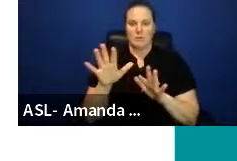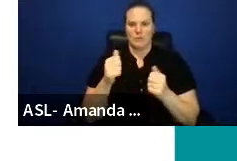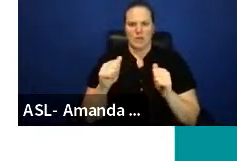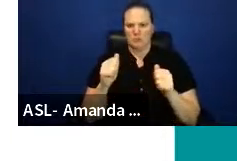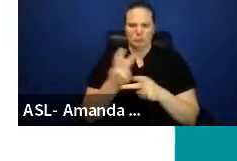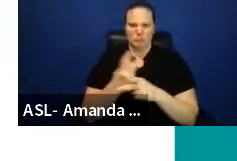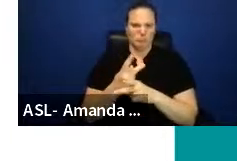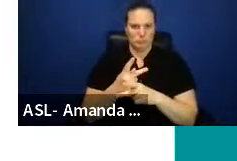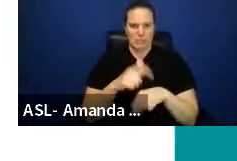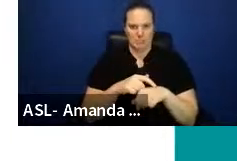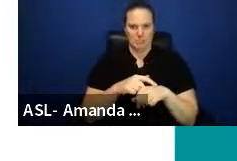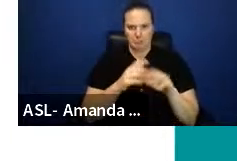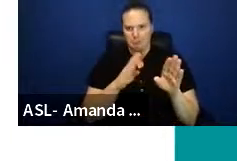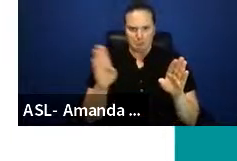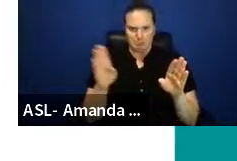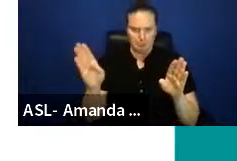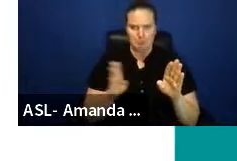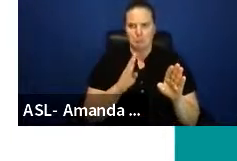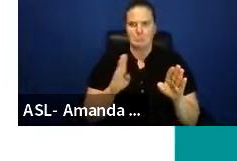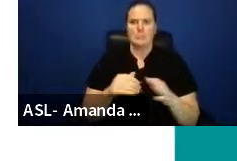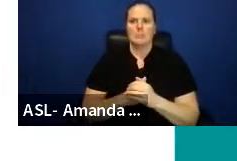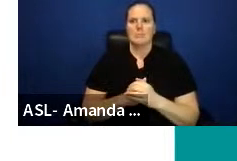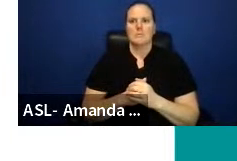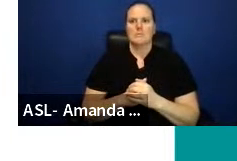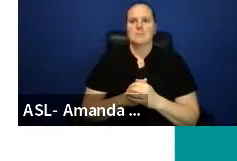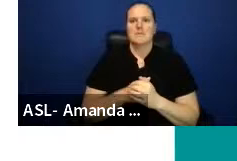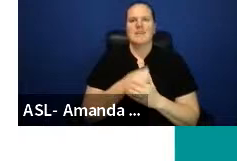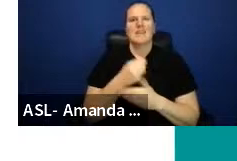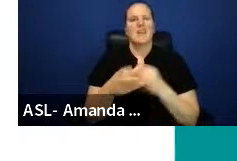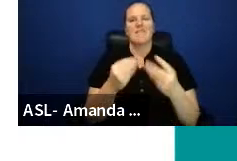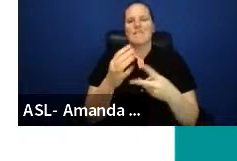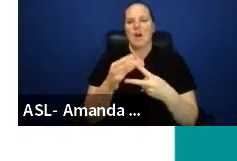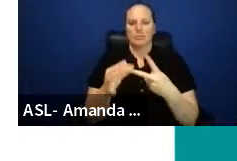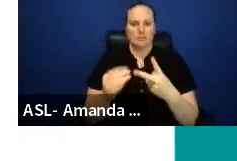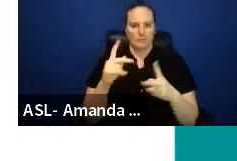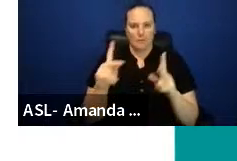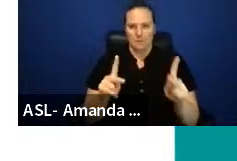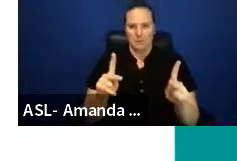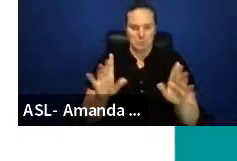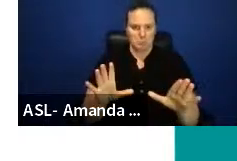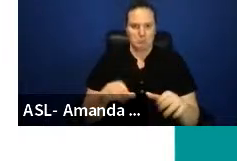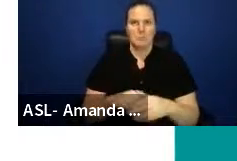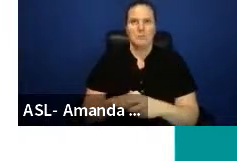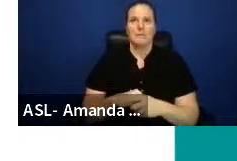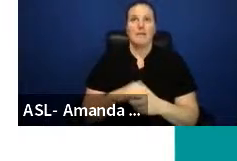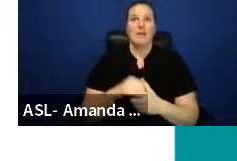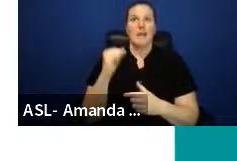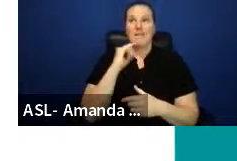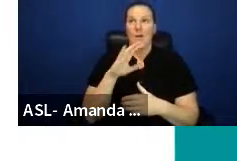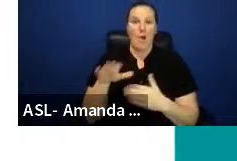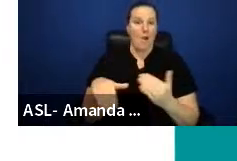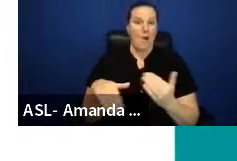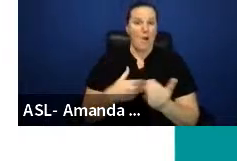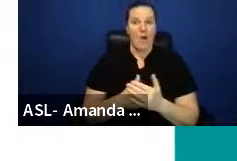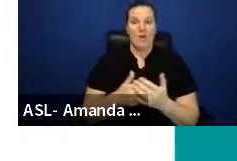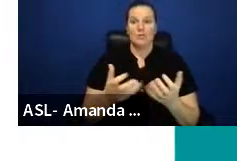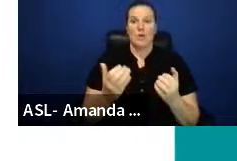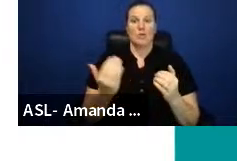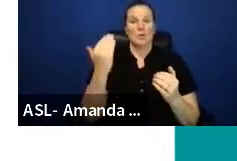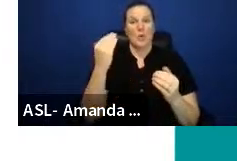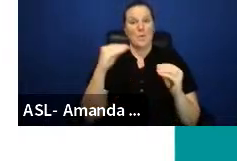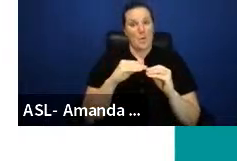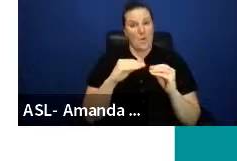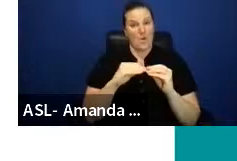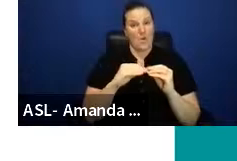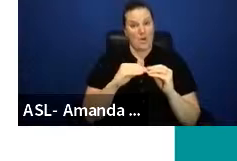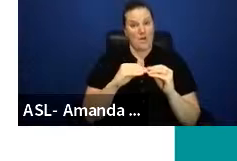times and give options for people. So if all of this, you want to know more about it, you can